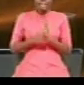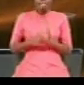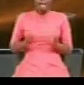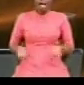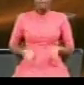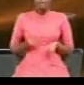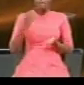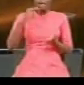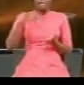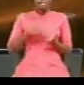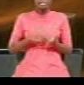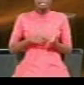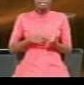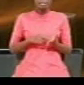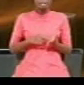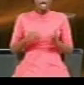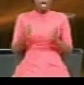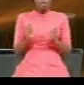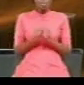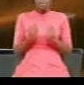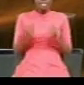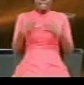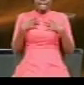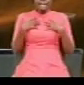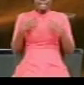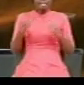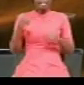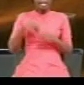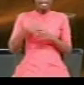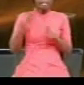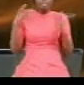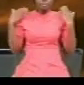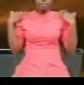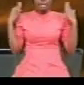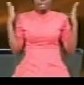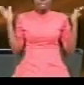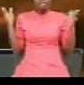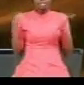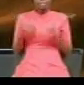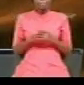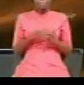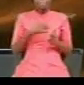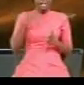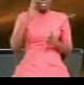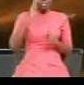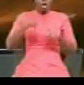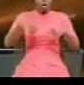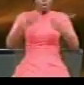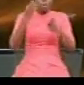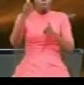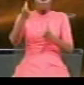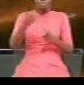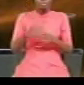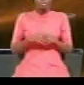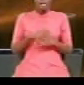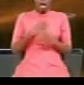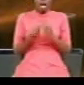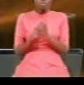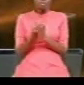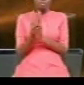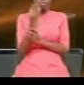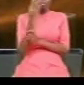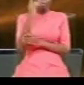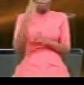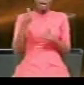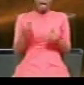Righteousness arise with healing in his wings. And ye shall go forth and grow